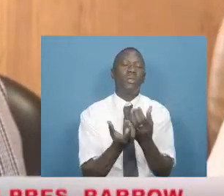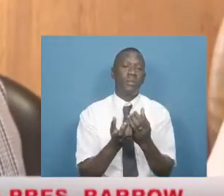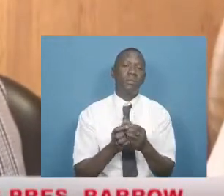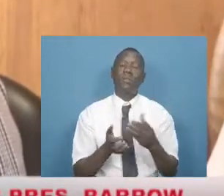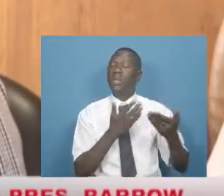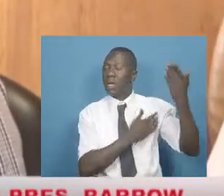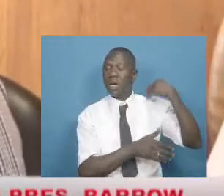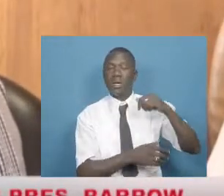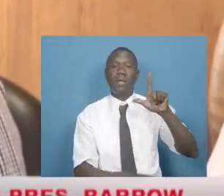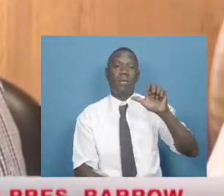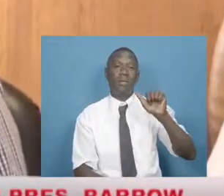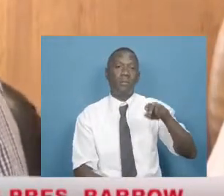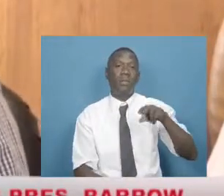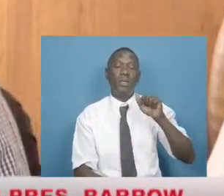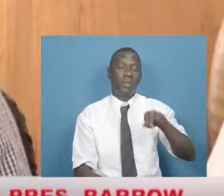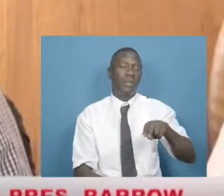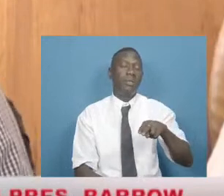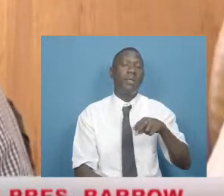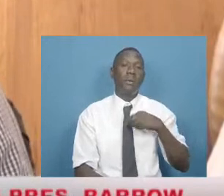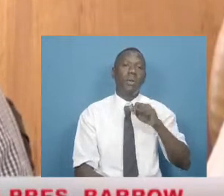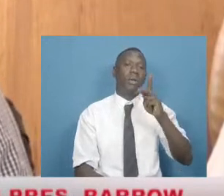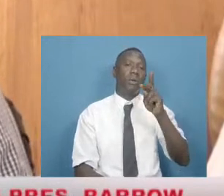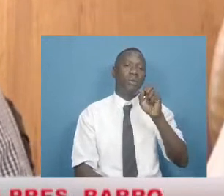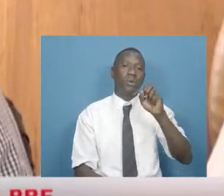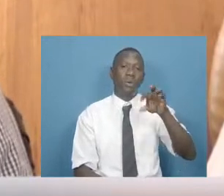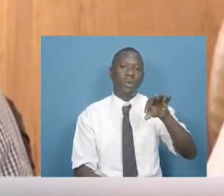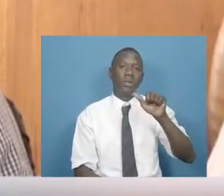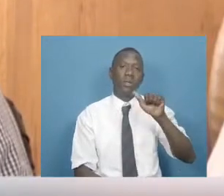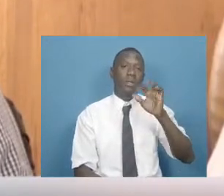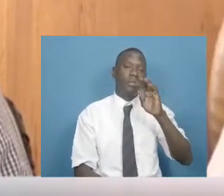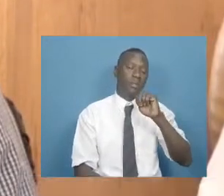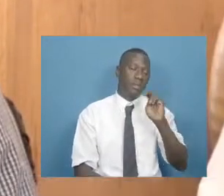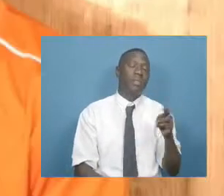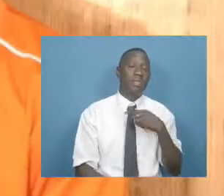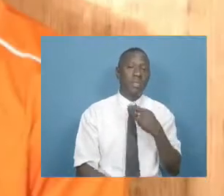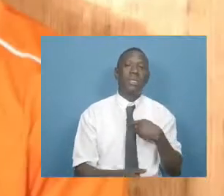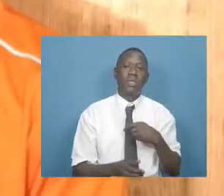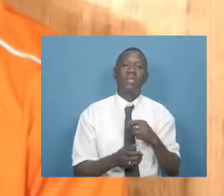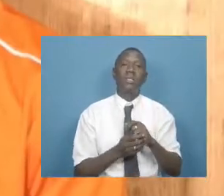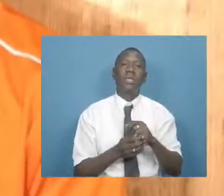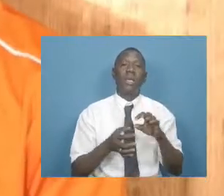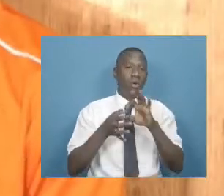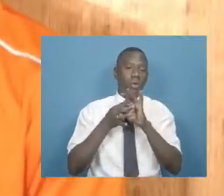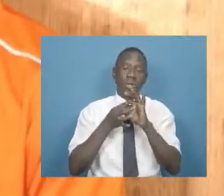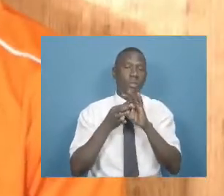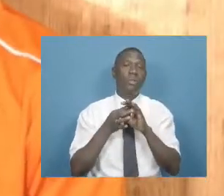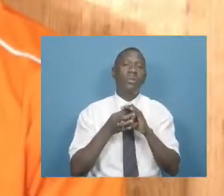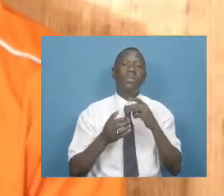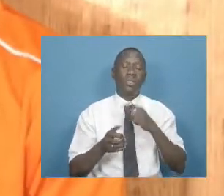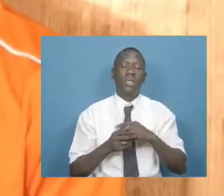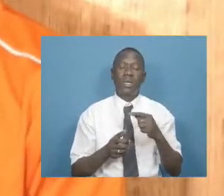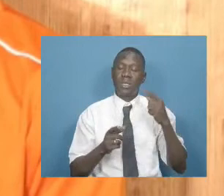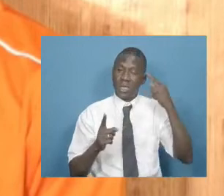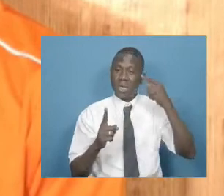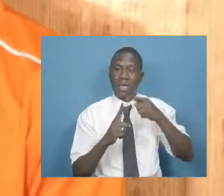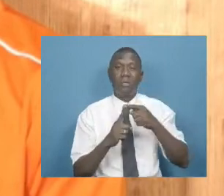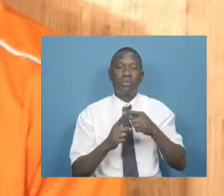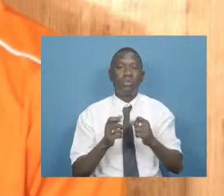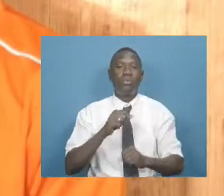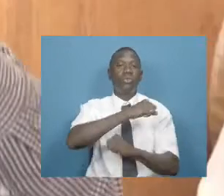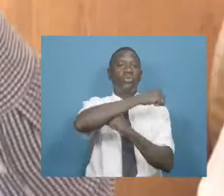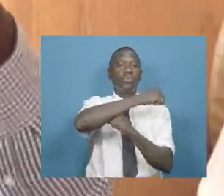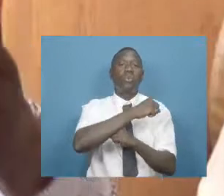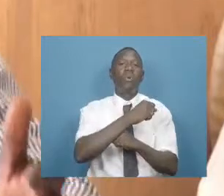Jinkon Foundation for Development, says the Jinkon Foundation is a development-oriented organization that aims to support needy families